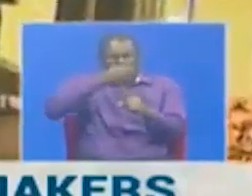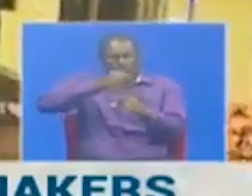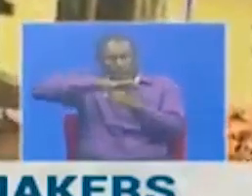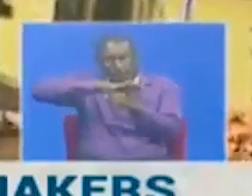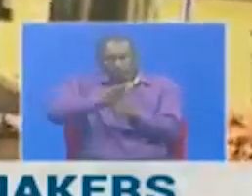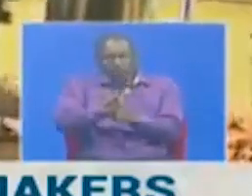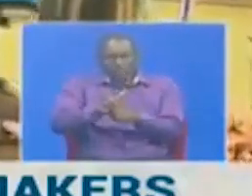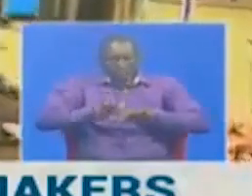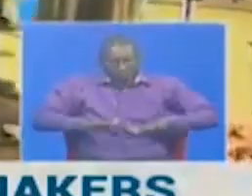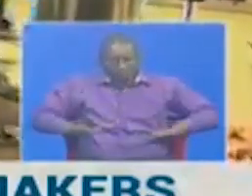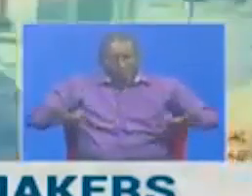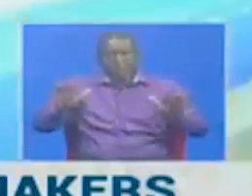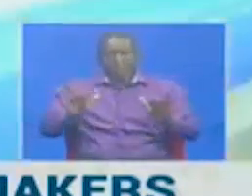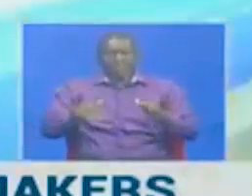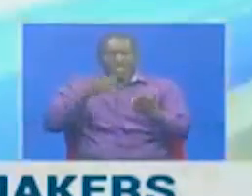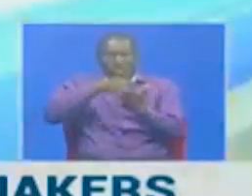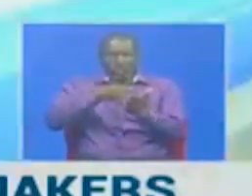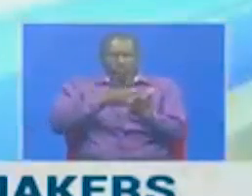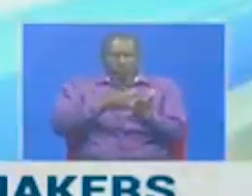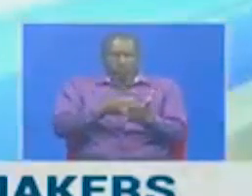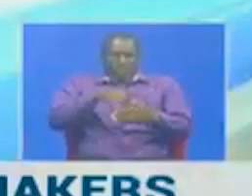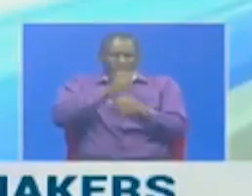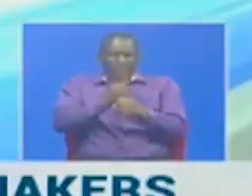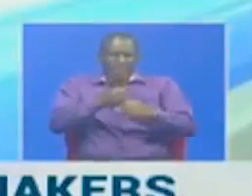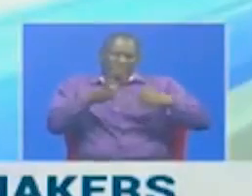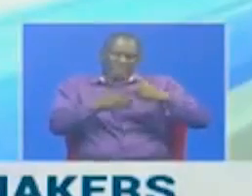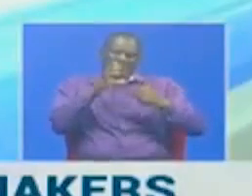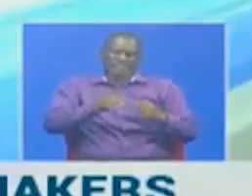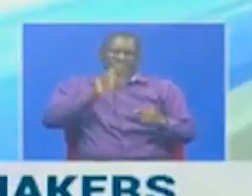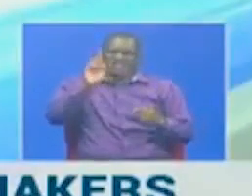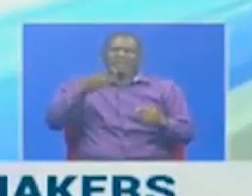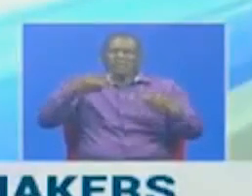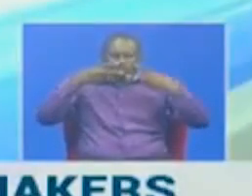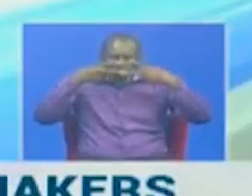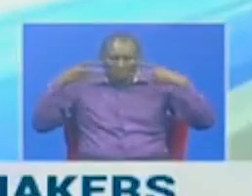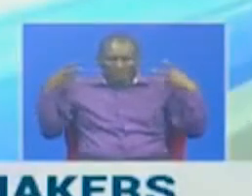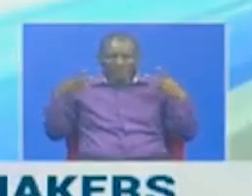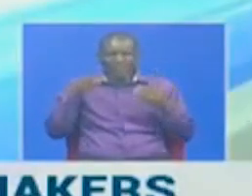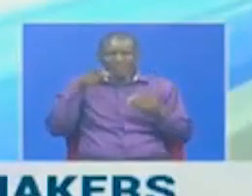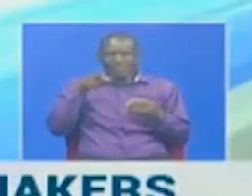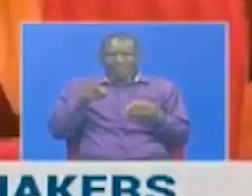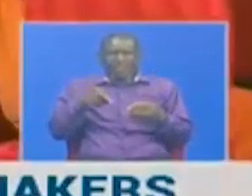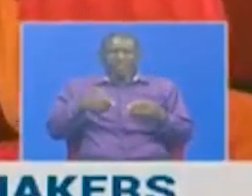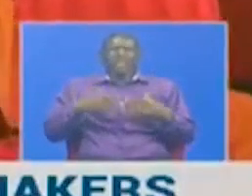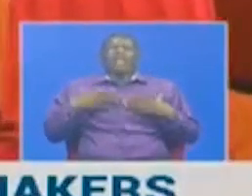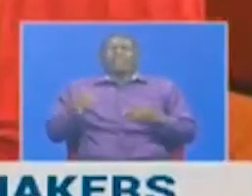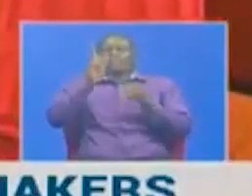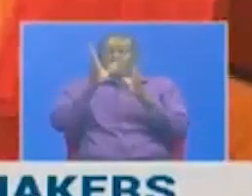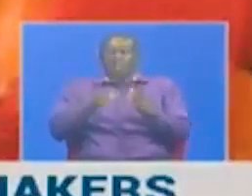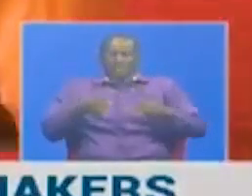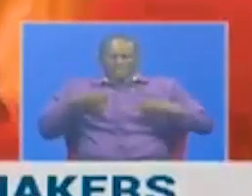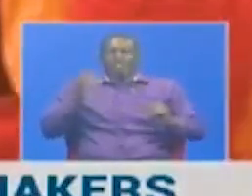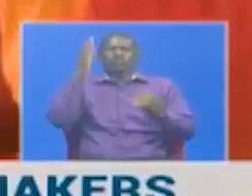non-woven polypropylene needed to manufacture 3-ply face masks to be used by both medical personnel and the general public